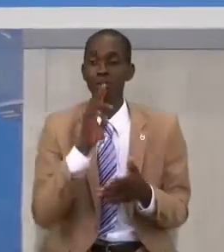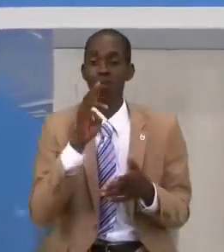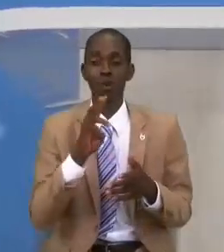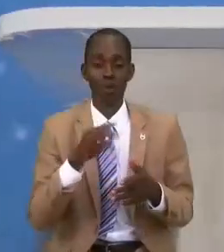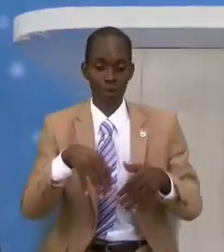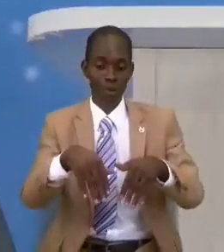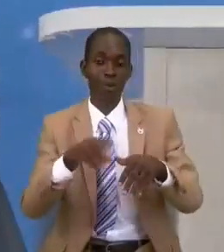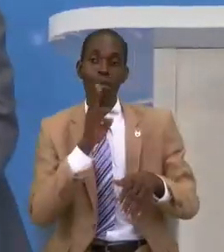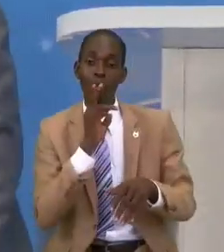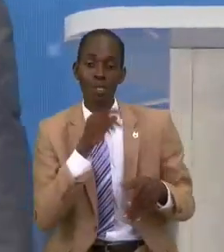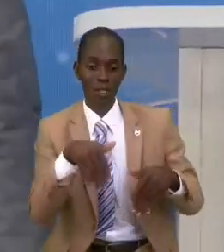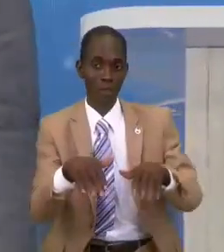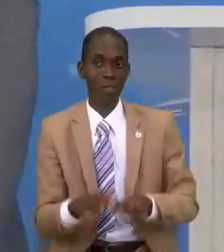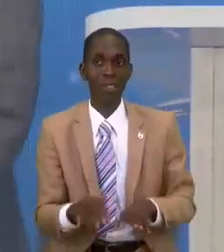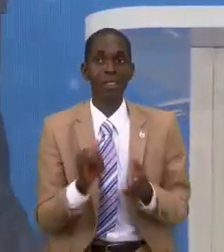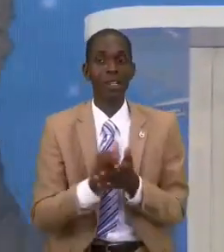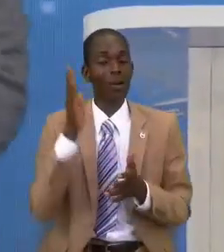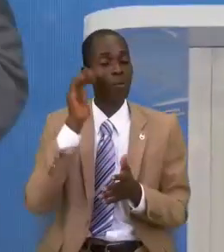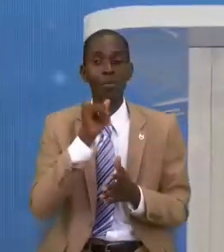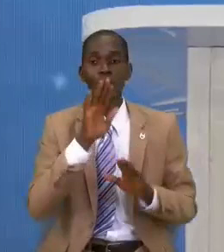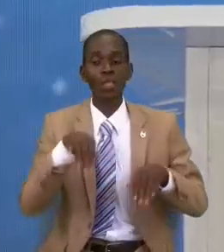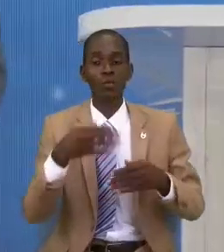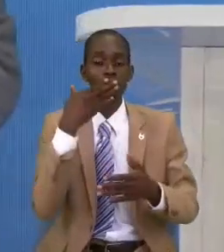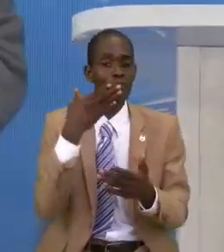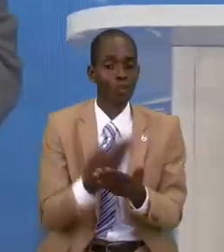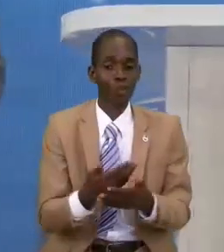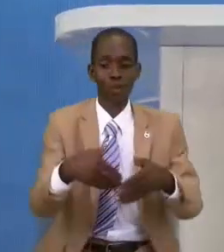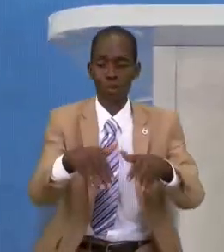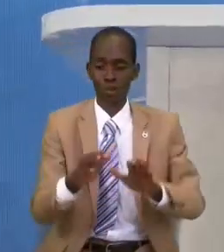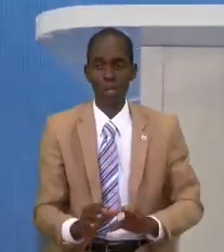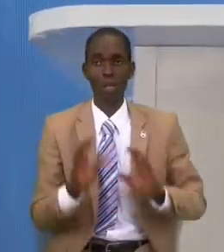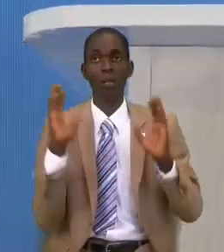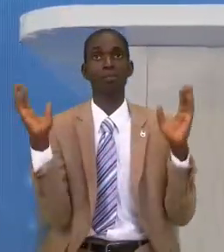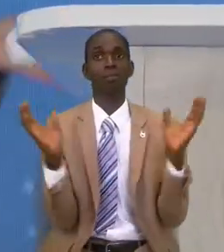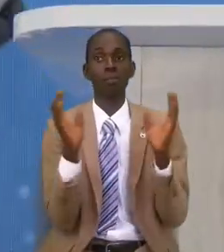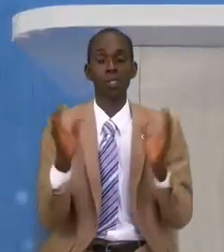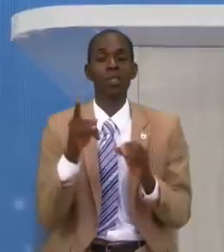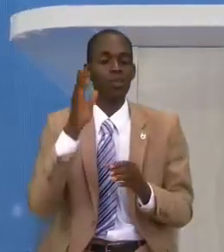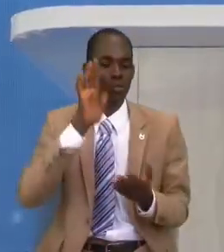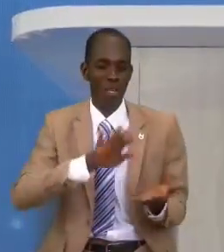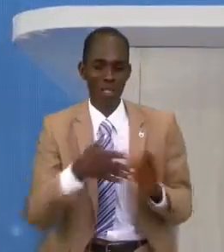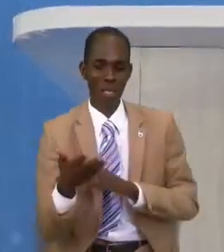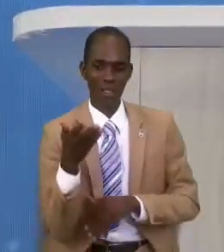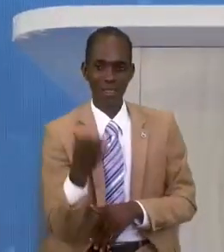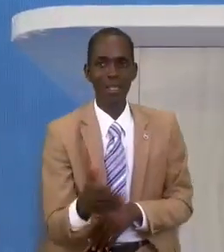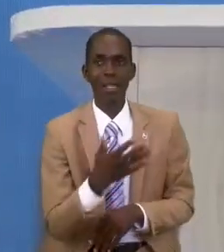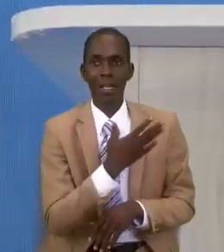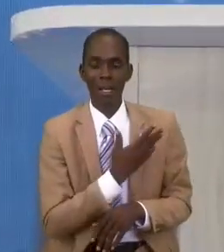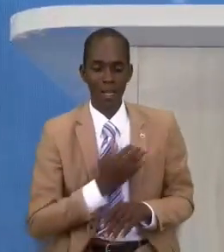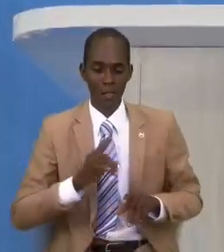He's going to die right there. And they plunged into the sea and they were swallowed